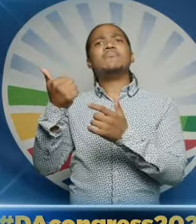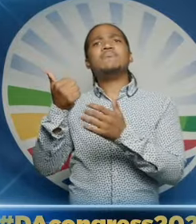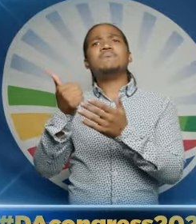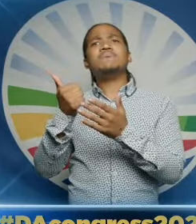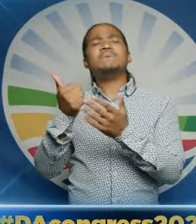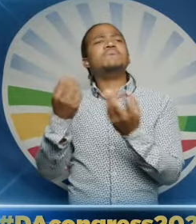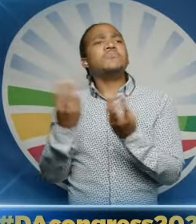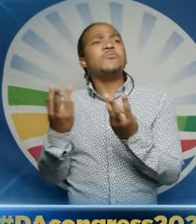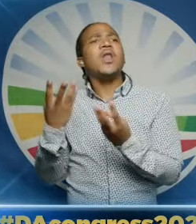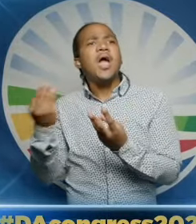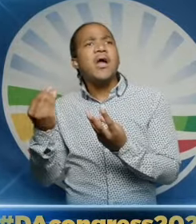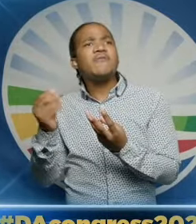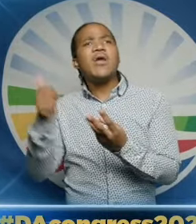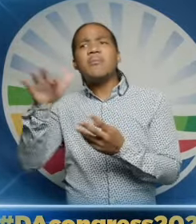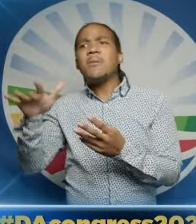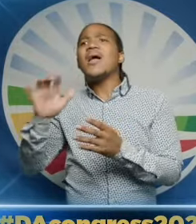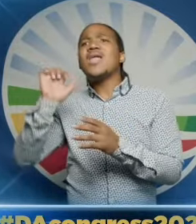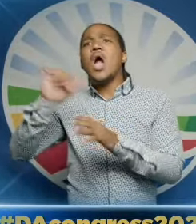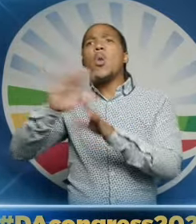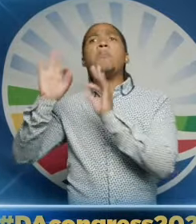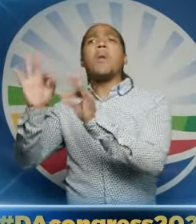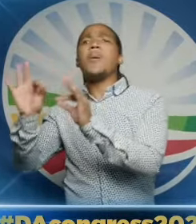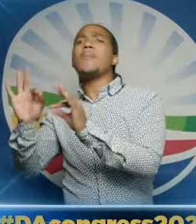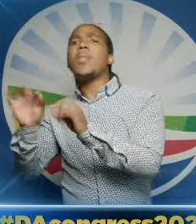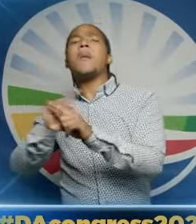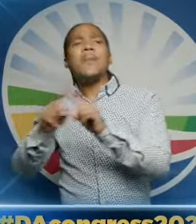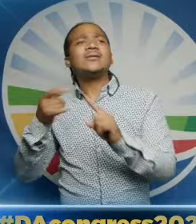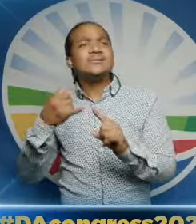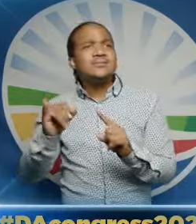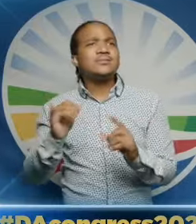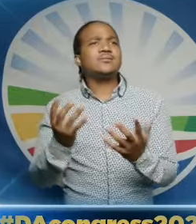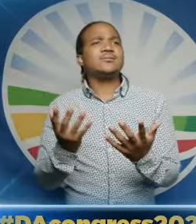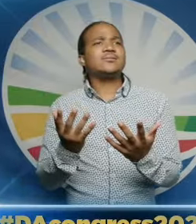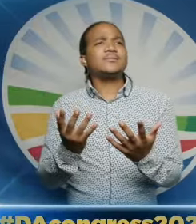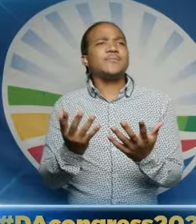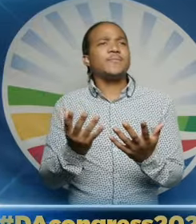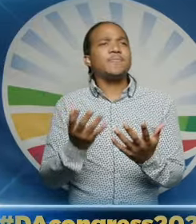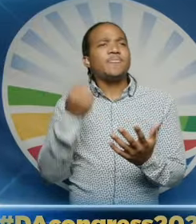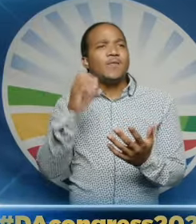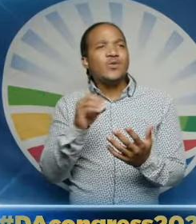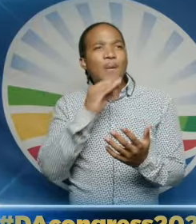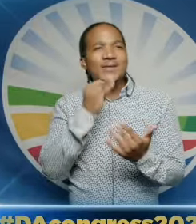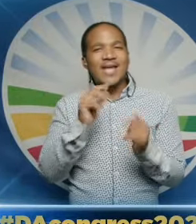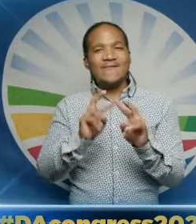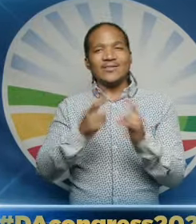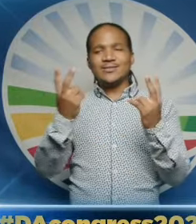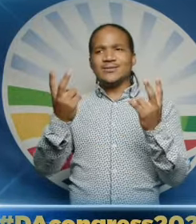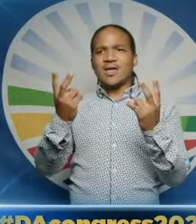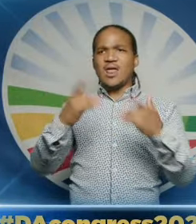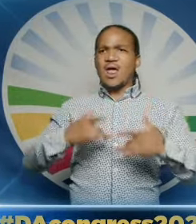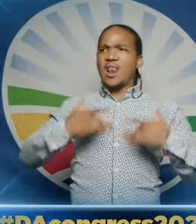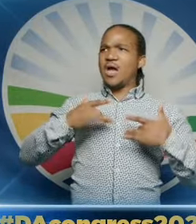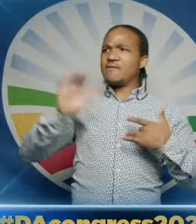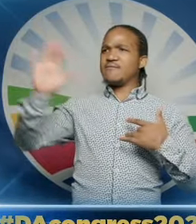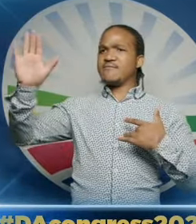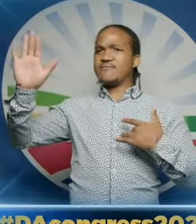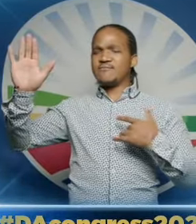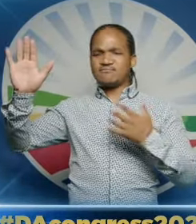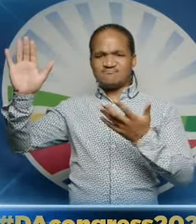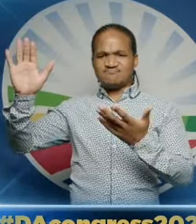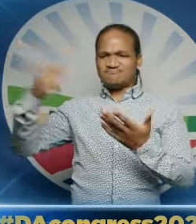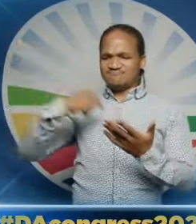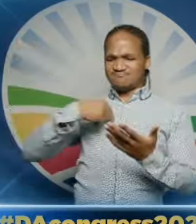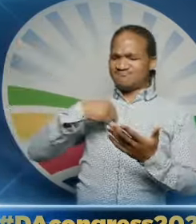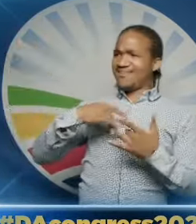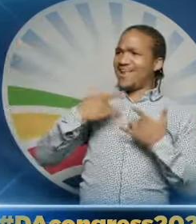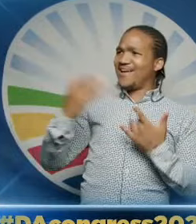In other places, maybe it's not perfect. We're not. We're a political party. We're made up of people. But there's a difference in the people's lives who are living in Stellenbosch or the Western Cape